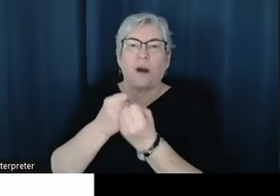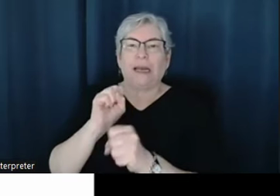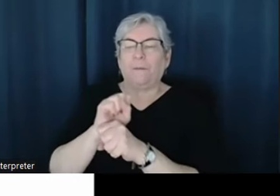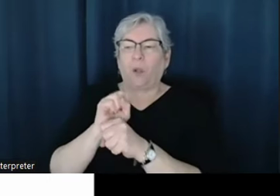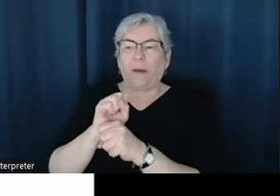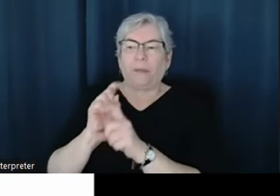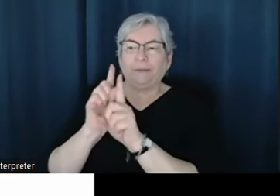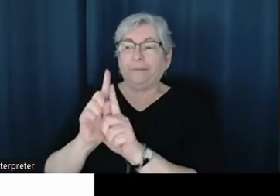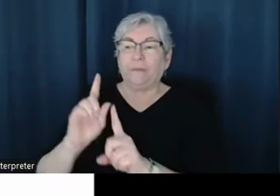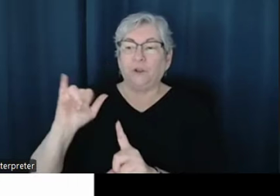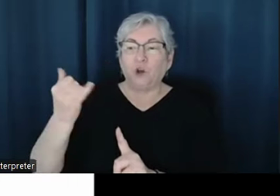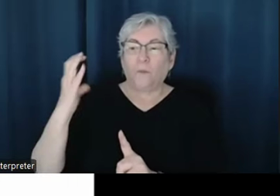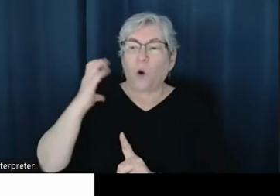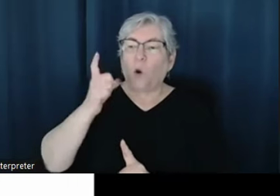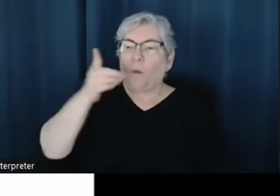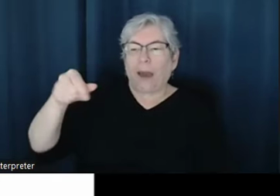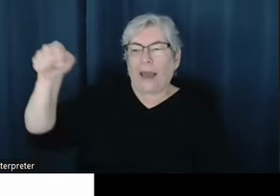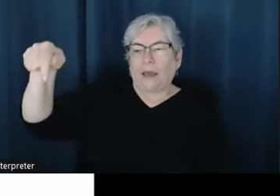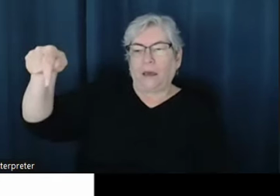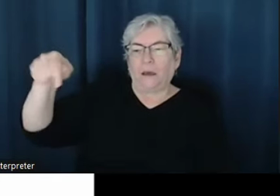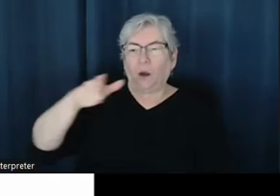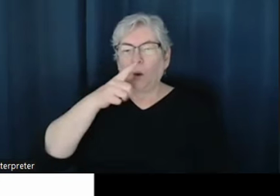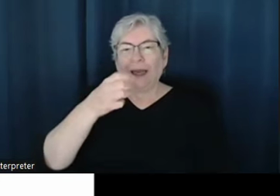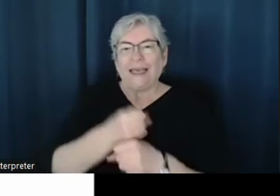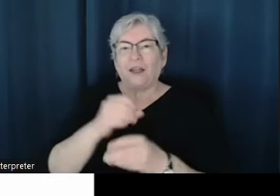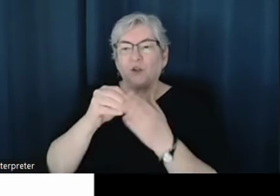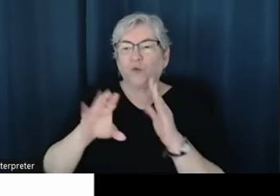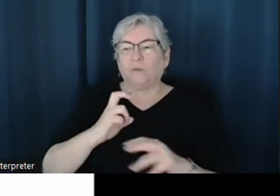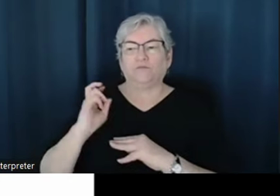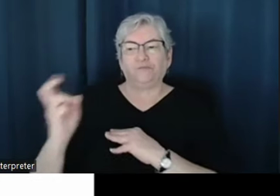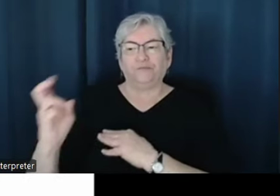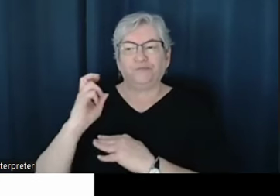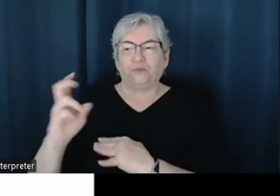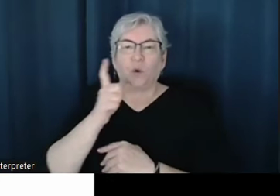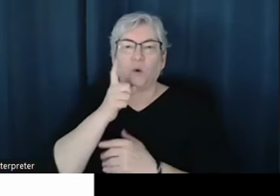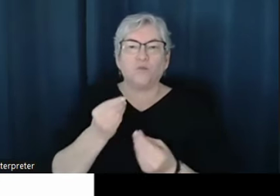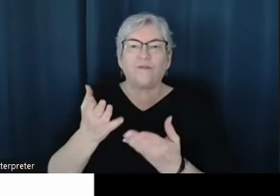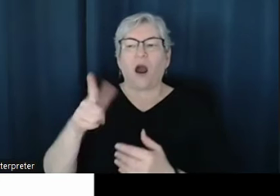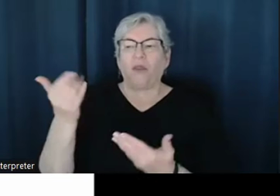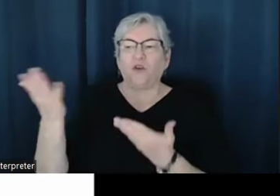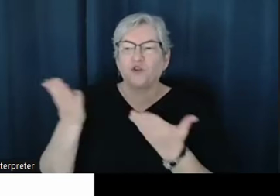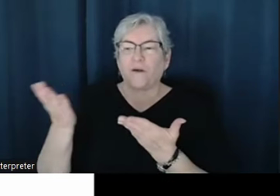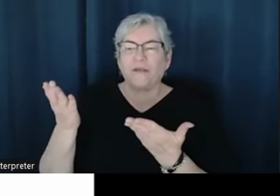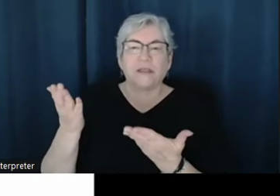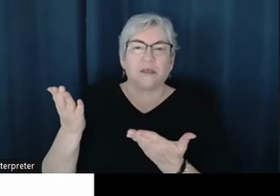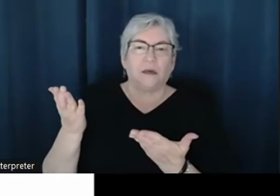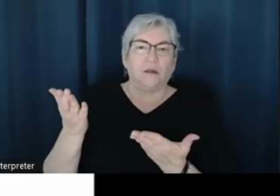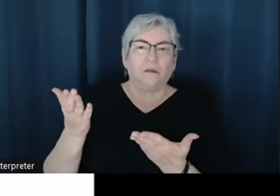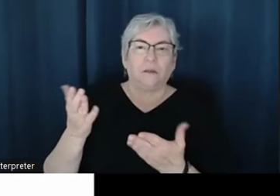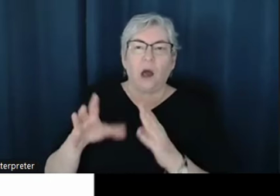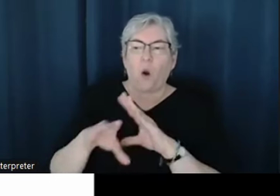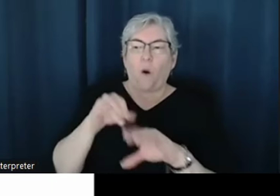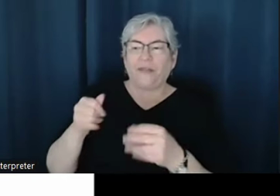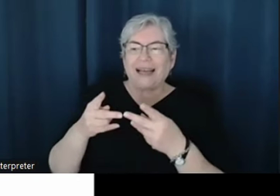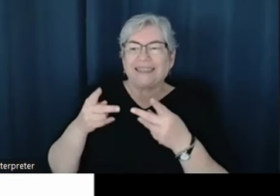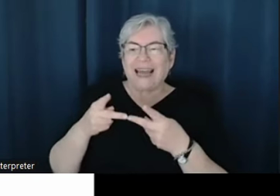job coach. Who's paying for the job coach? Who's going to get the student to that site? Who's going to provide other services off-site to help